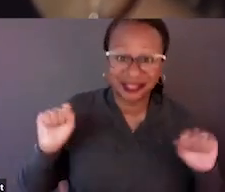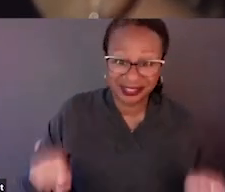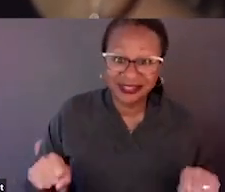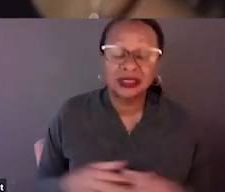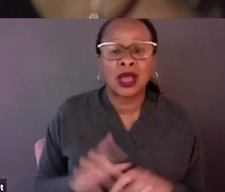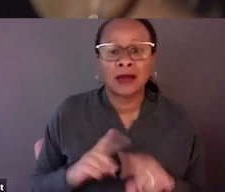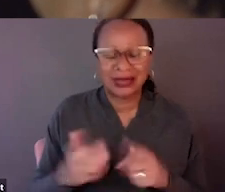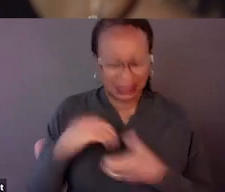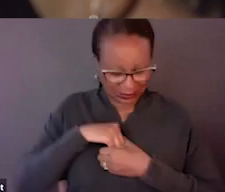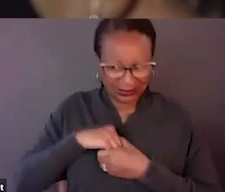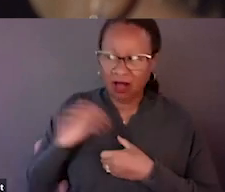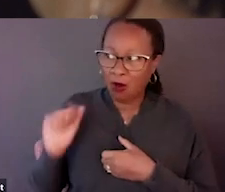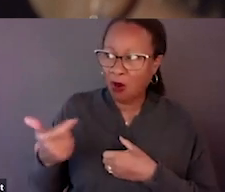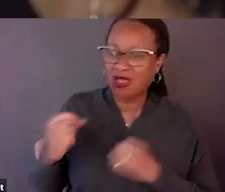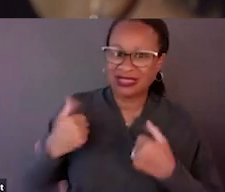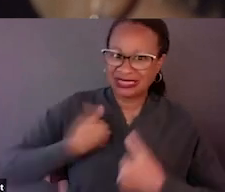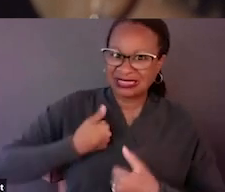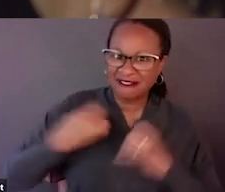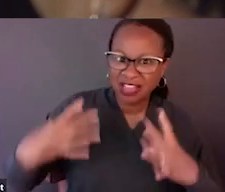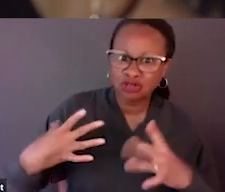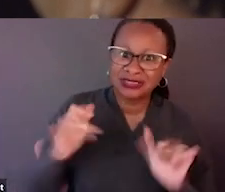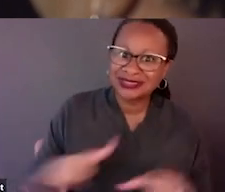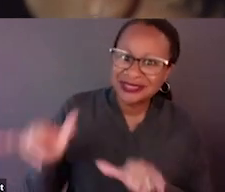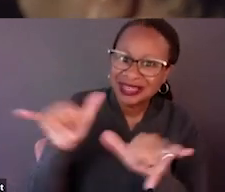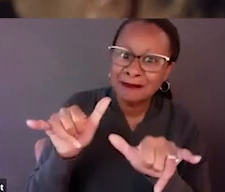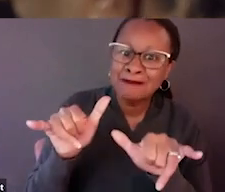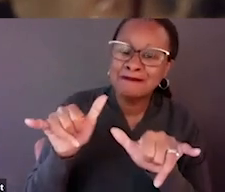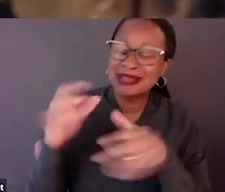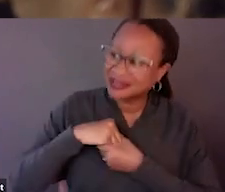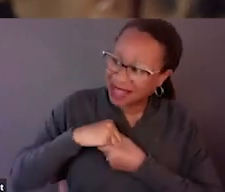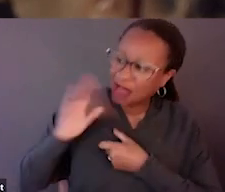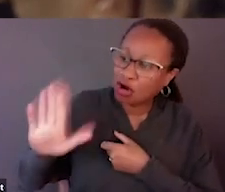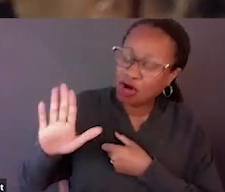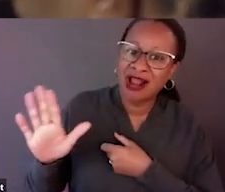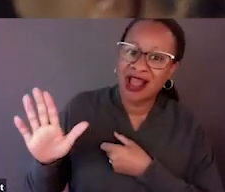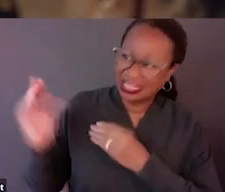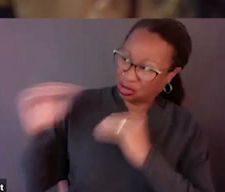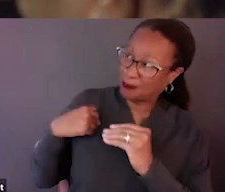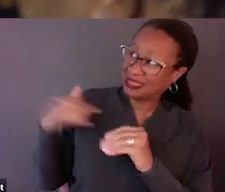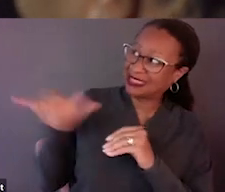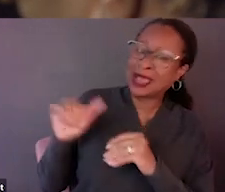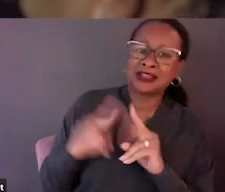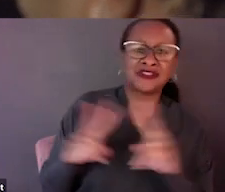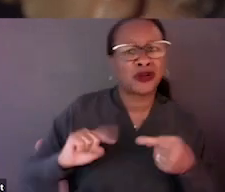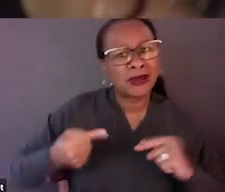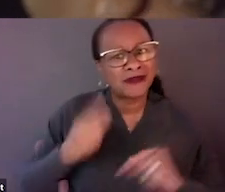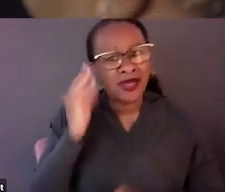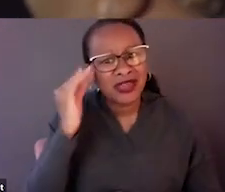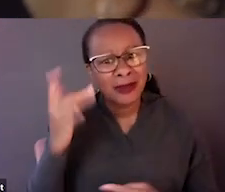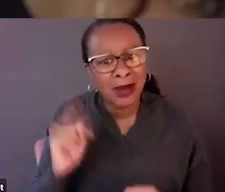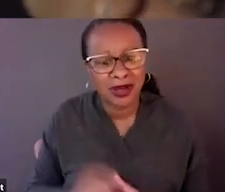she internalized all this self-hatred. And that really, it's so painful to think about. You